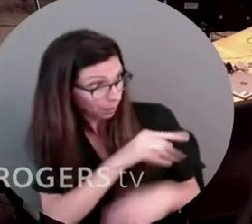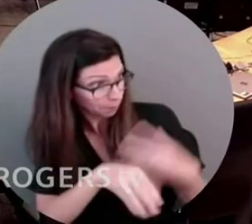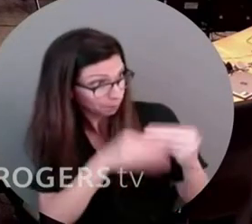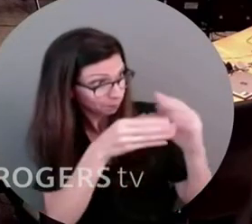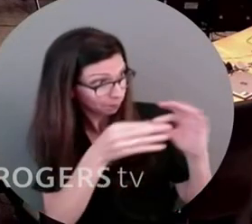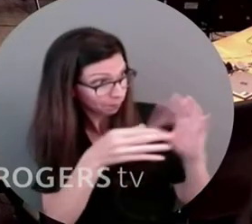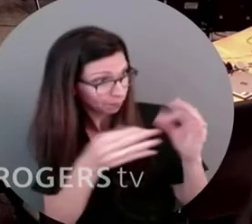So I can say that